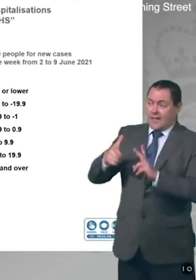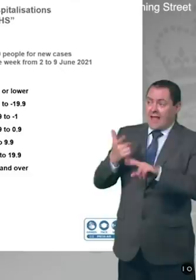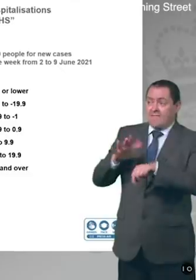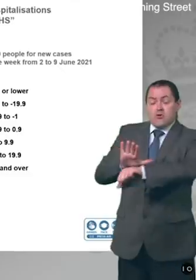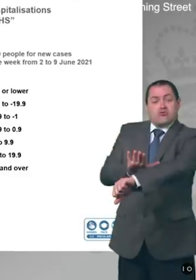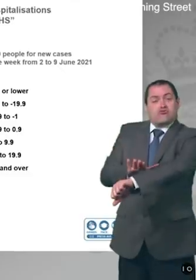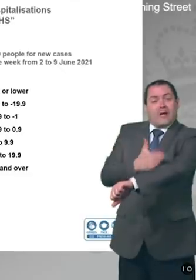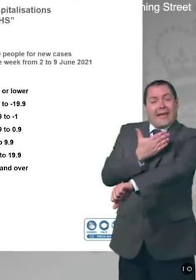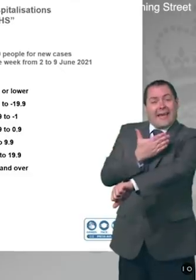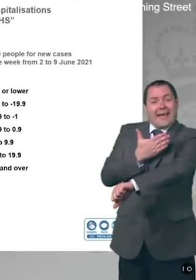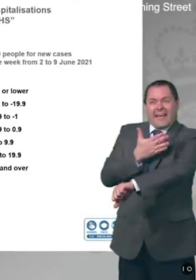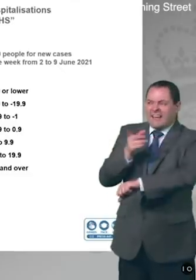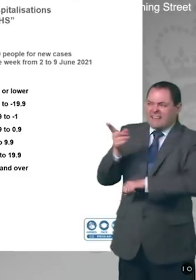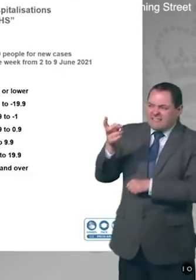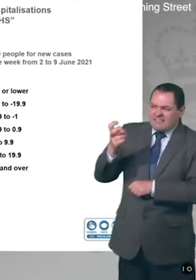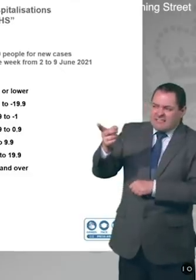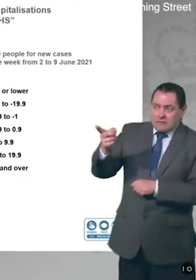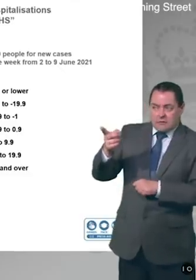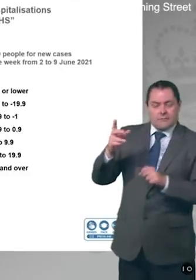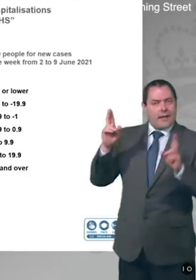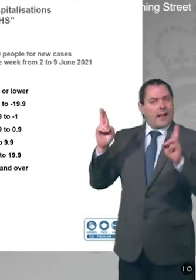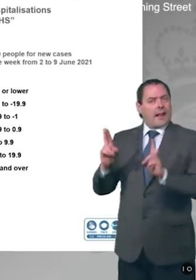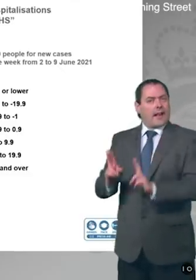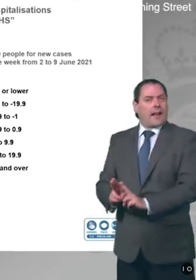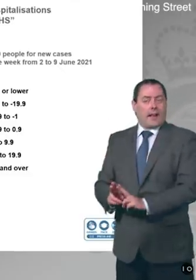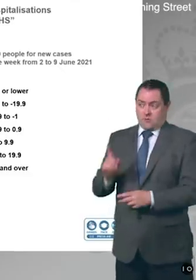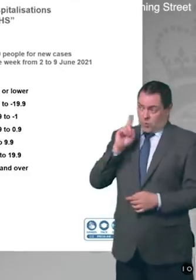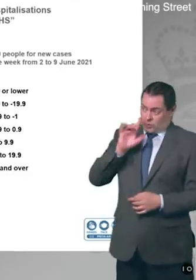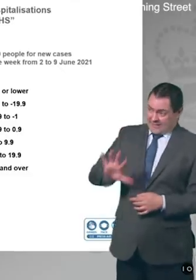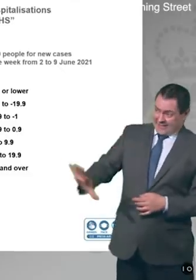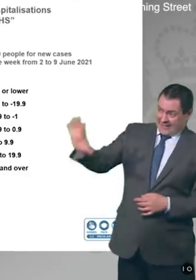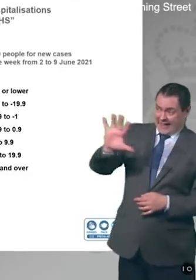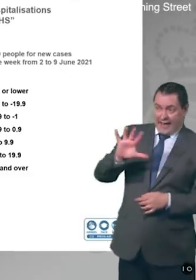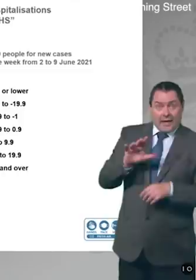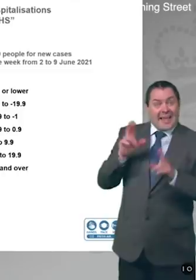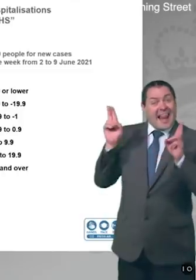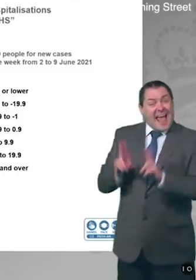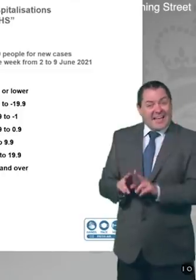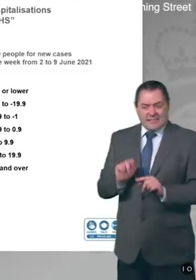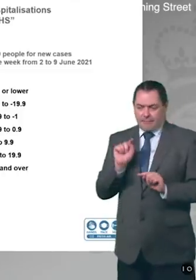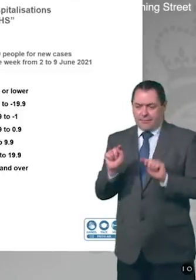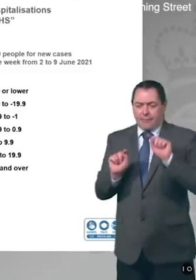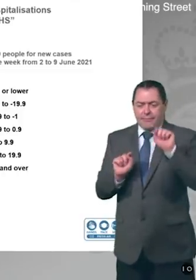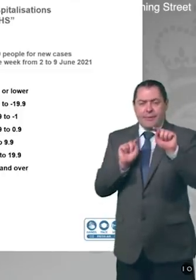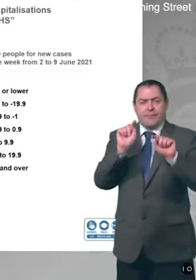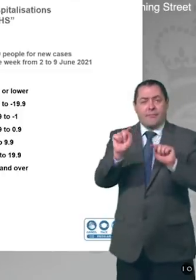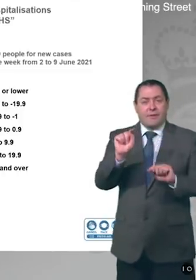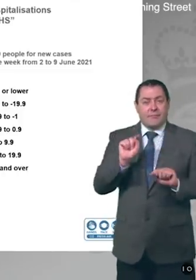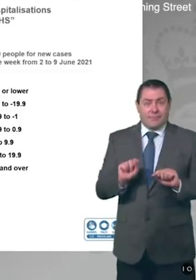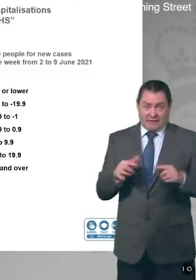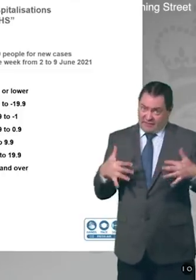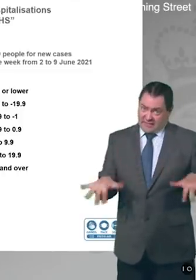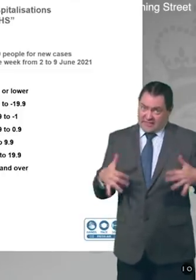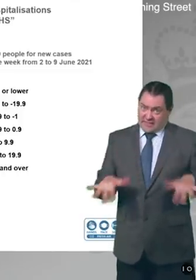And you can see in this map that the increase in the new variant is occurring across the whole